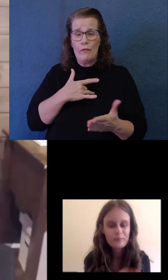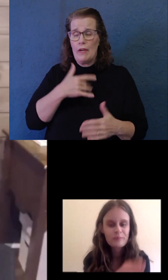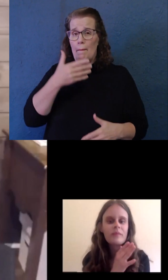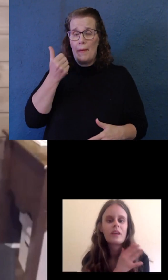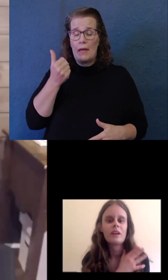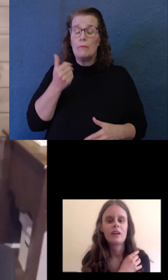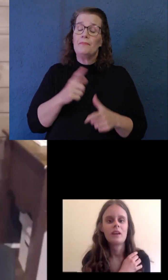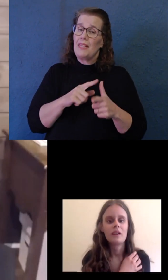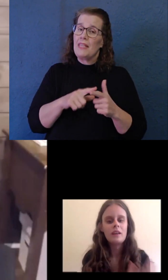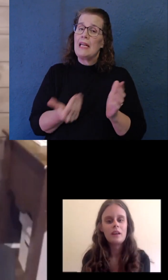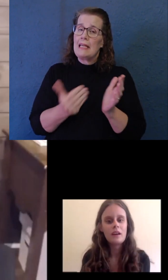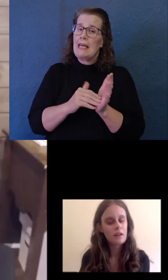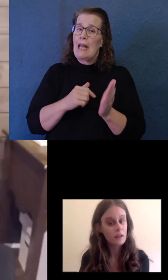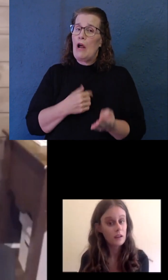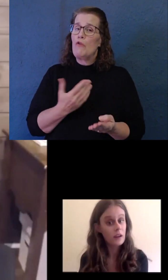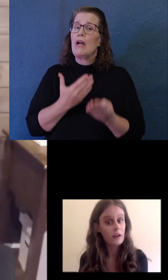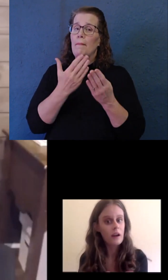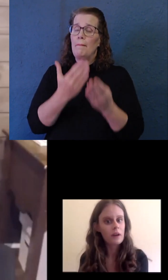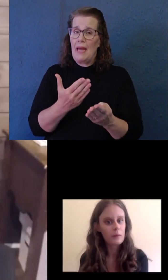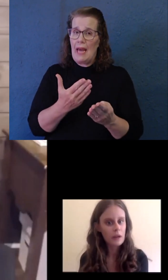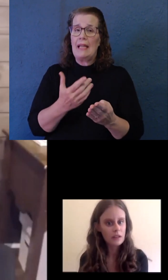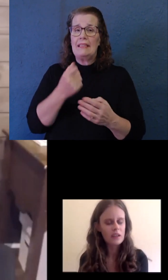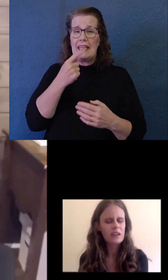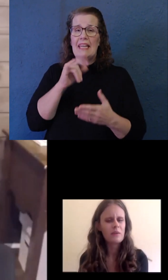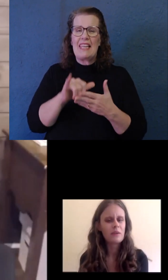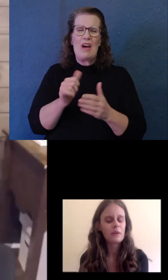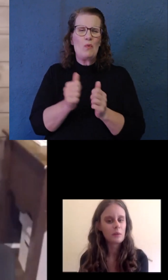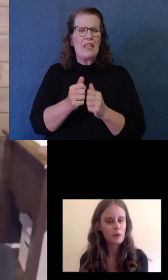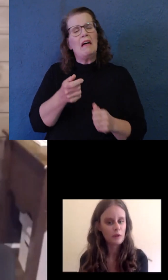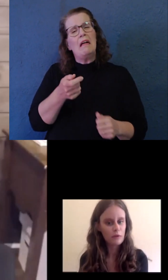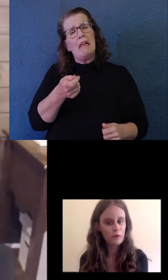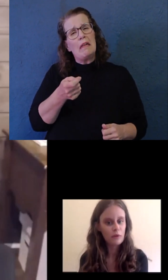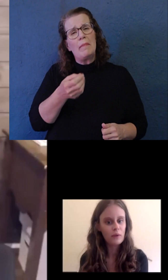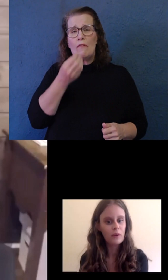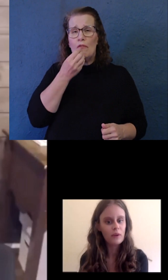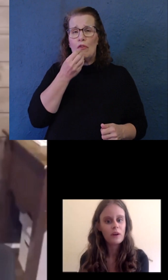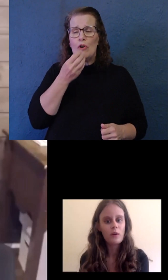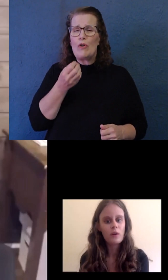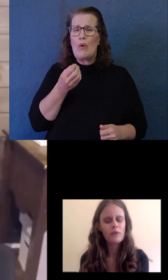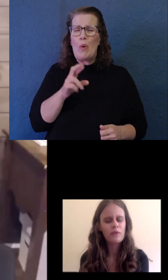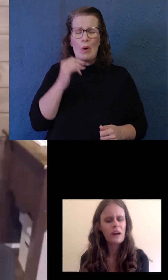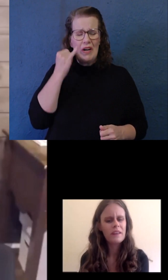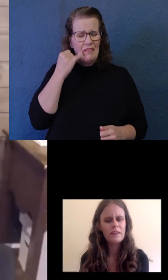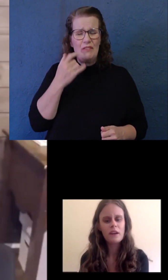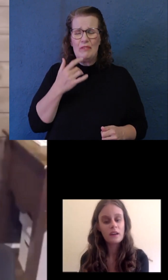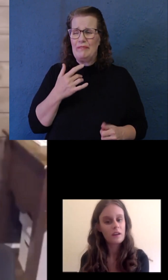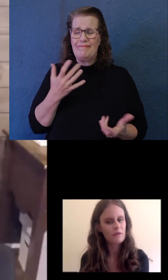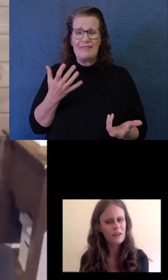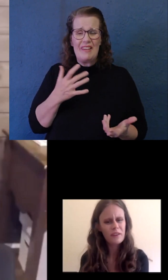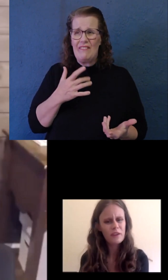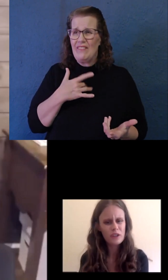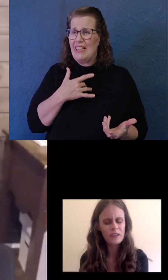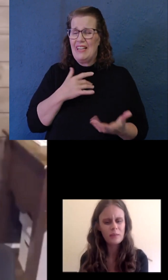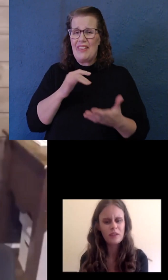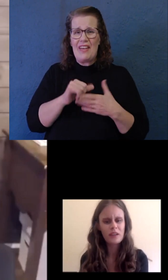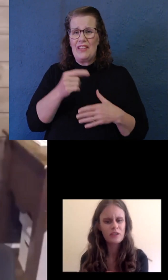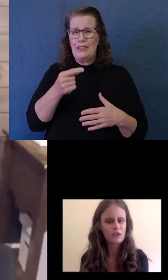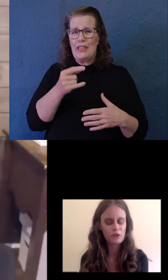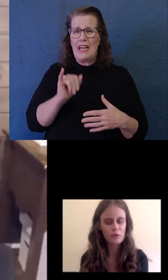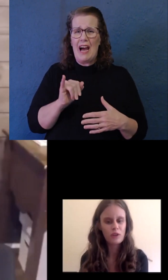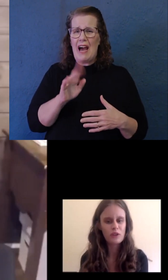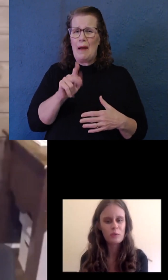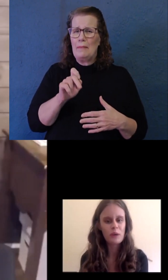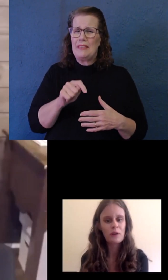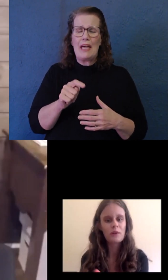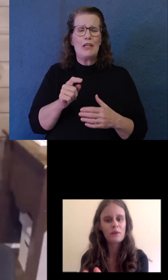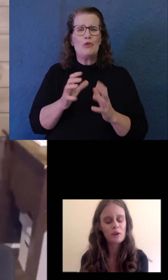better. And then again, I recommend taking it with a little bit of food. Or if you find that the GI upset's just